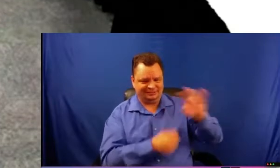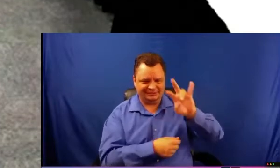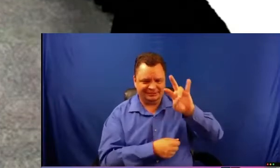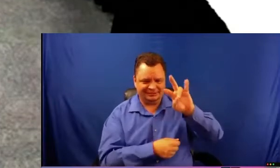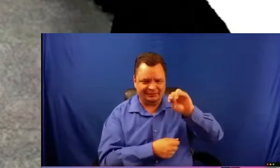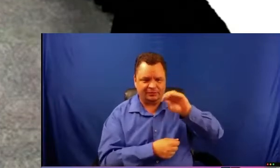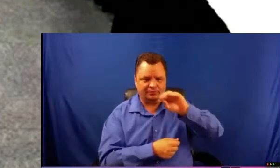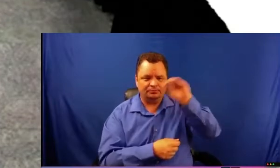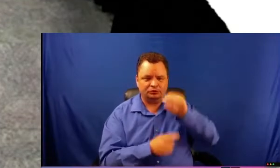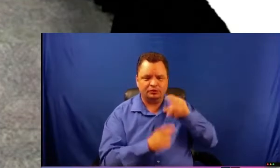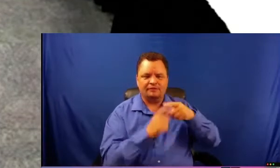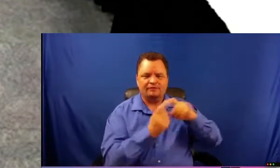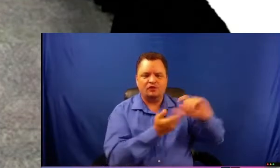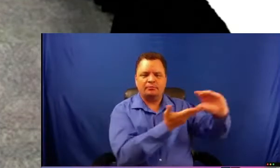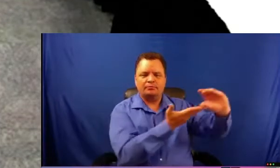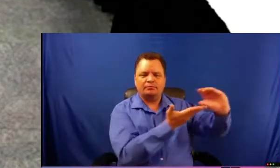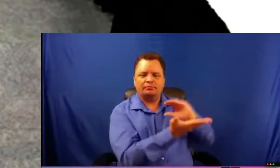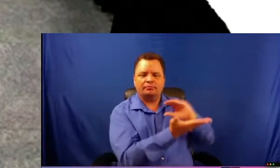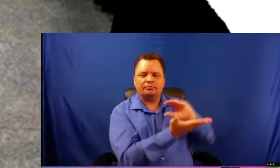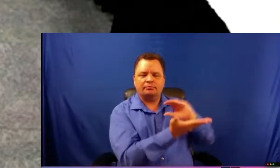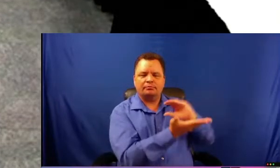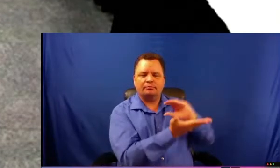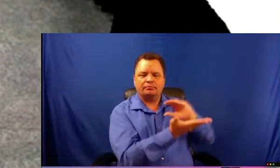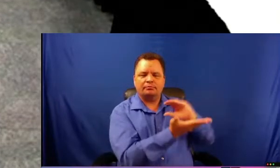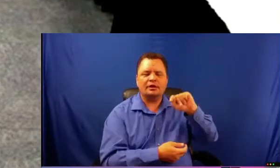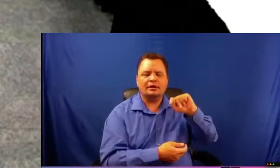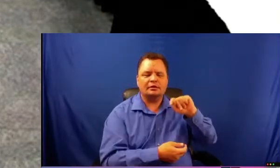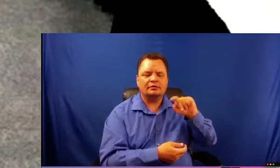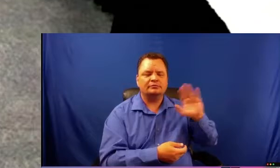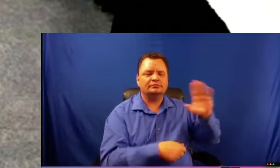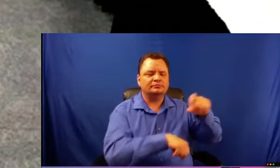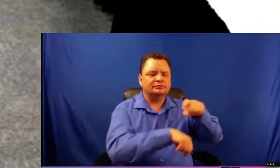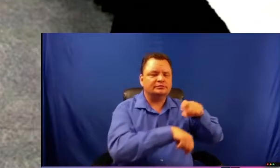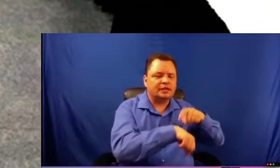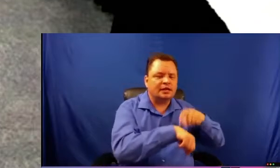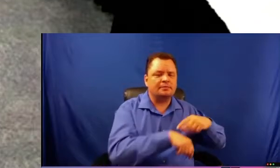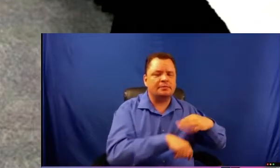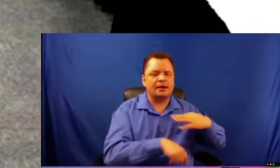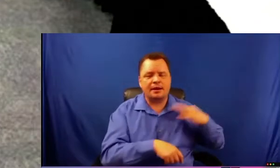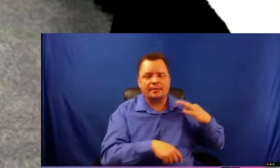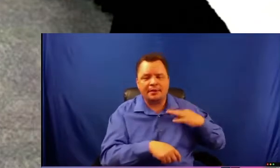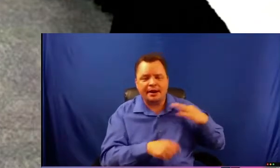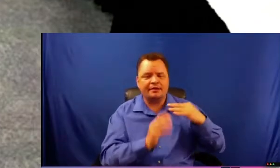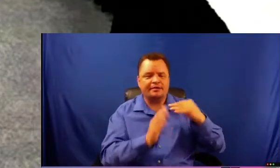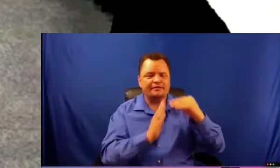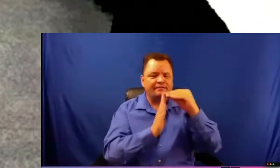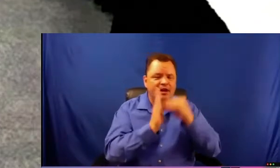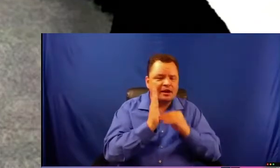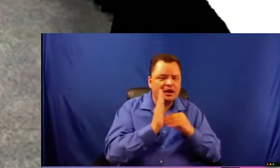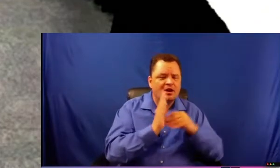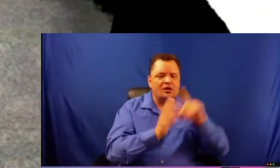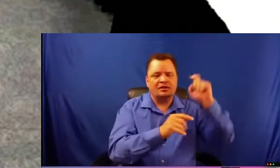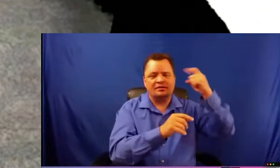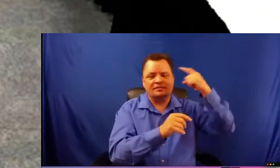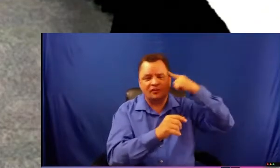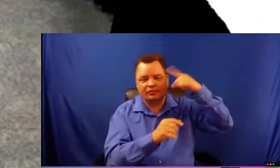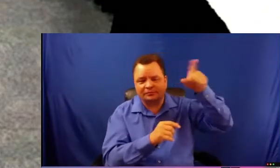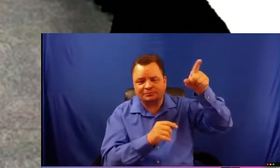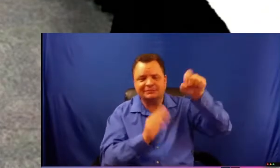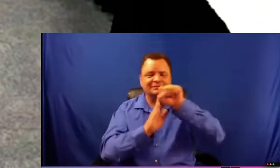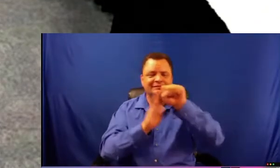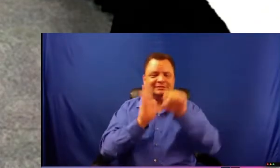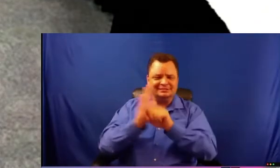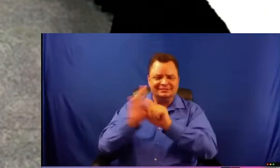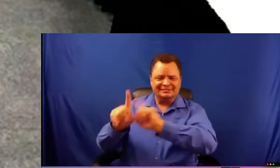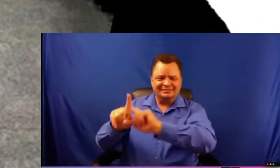timelines in the state health department and the governor's office. When this funding comes out, it's